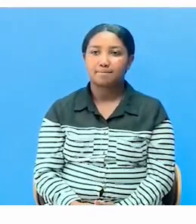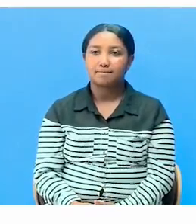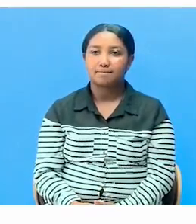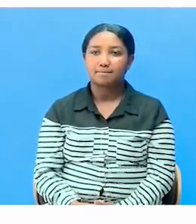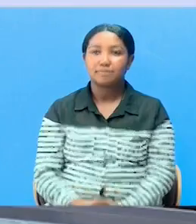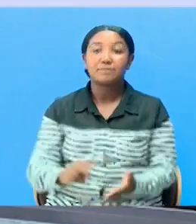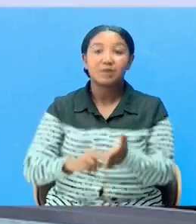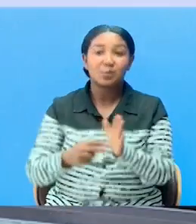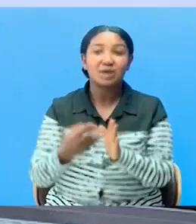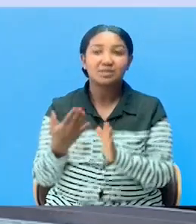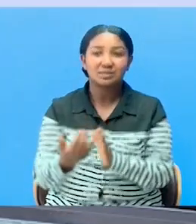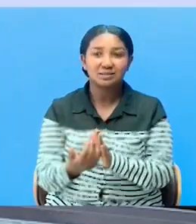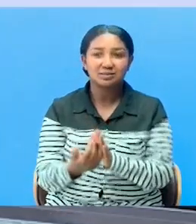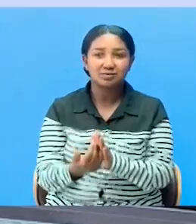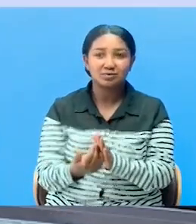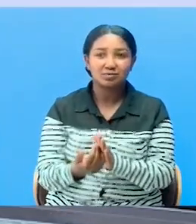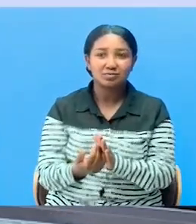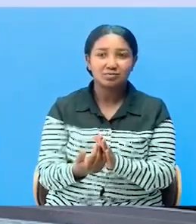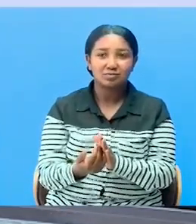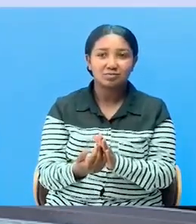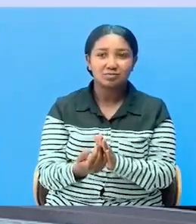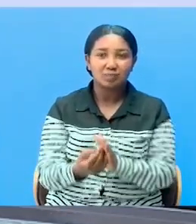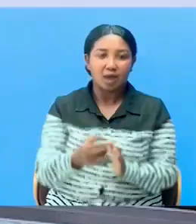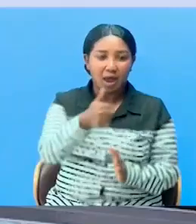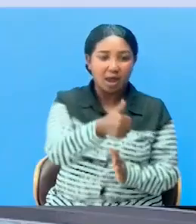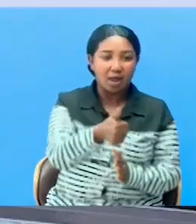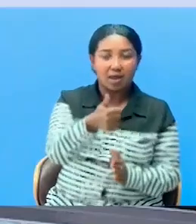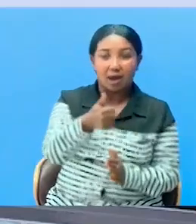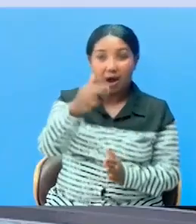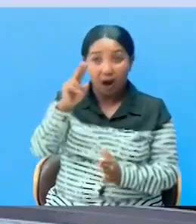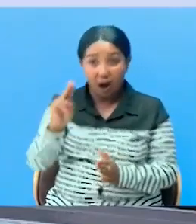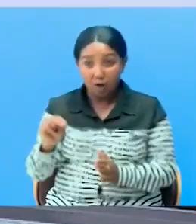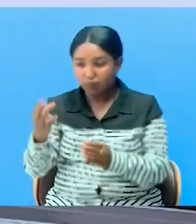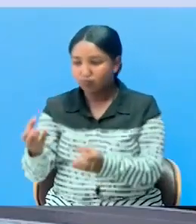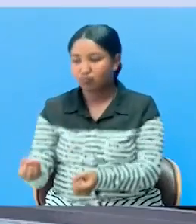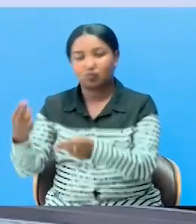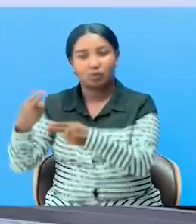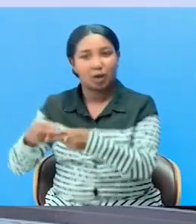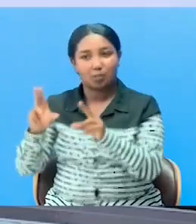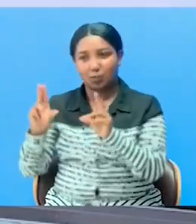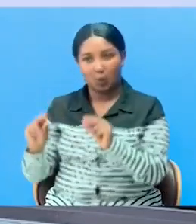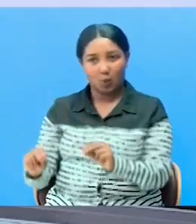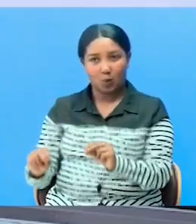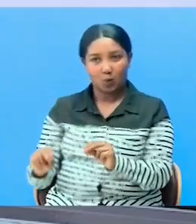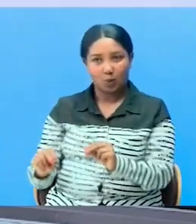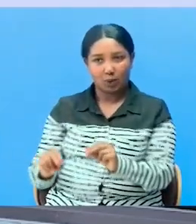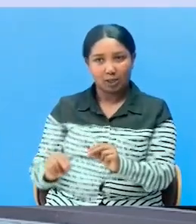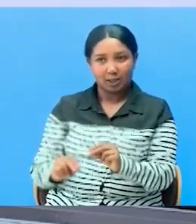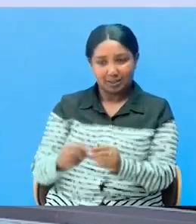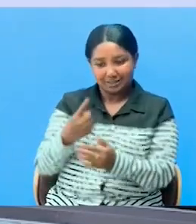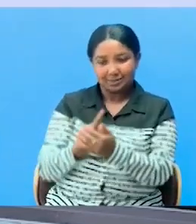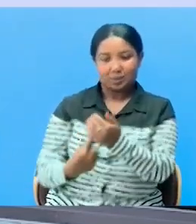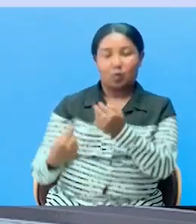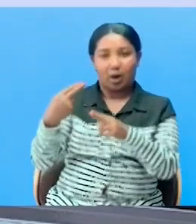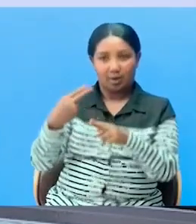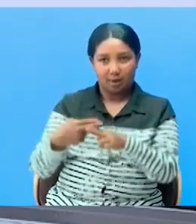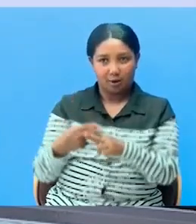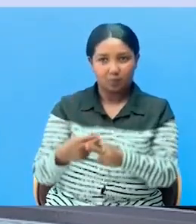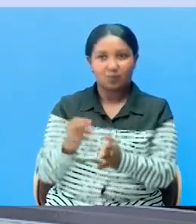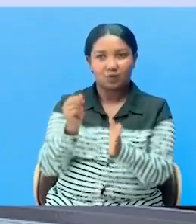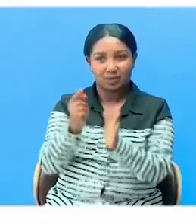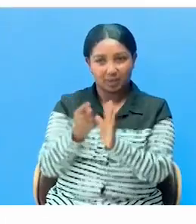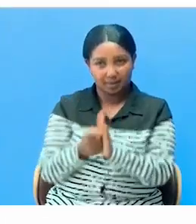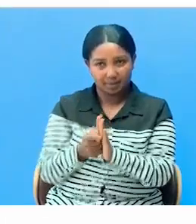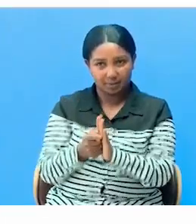It means that we cannot use a and an with plural noun. It always used with singular noun. For